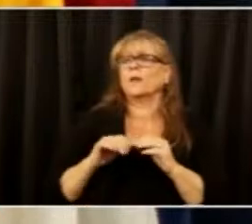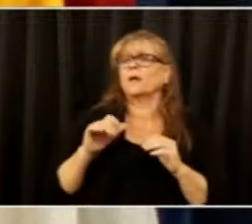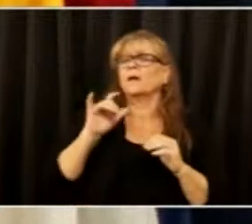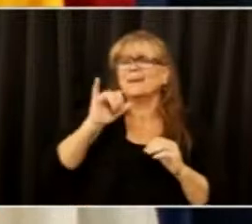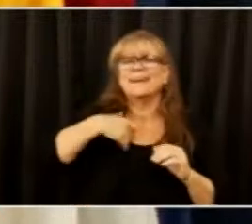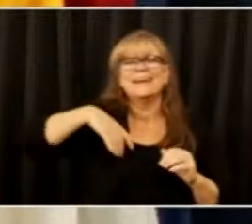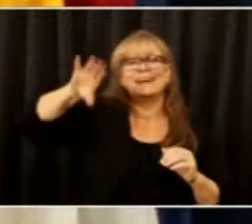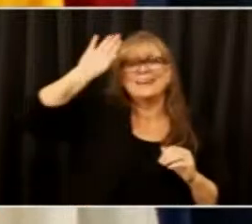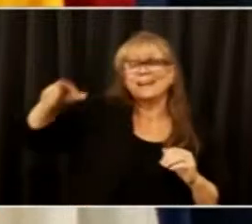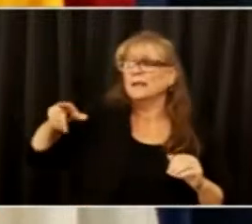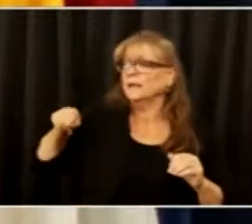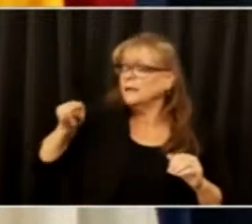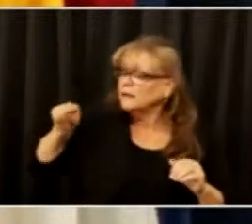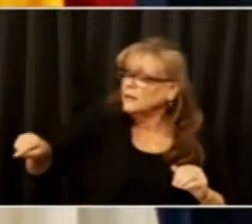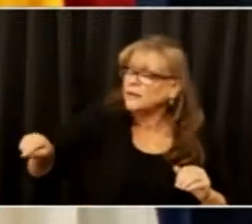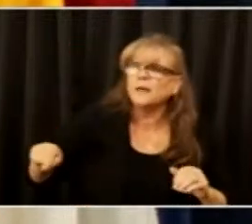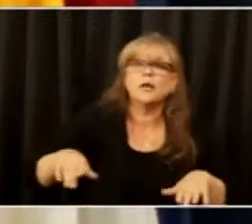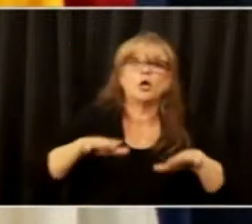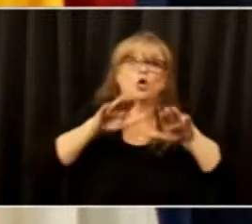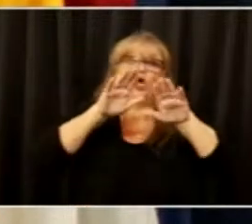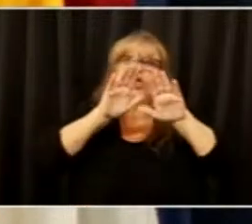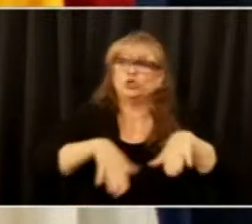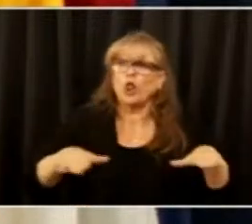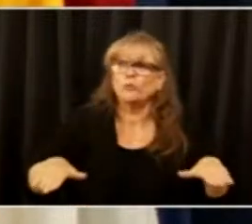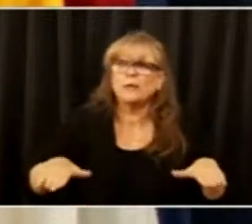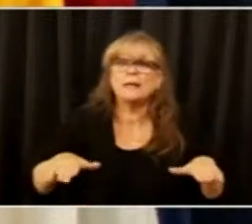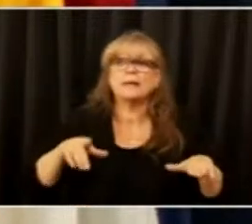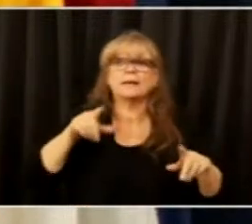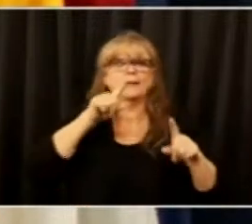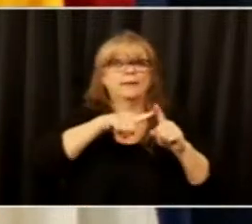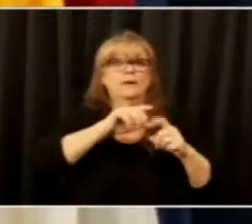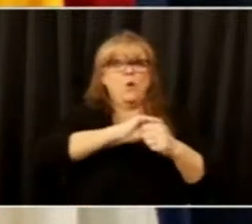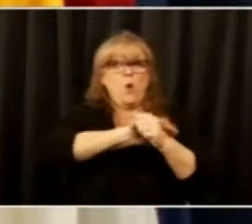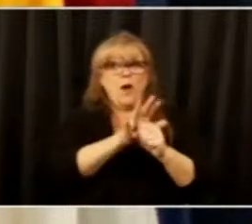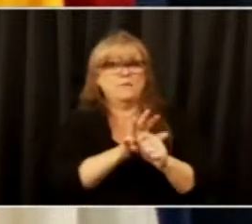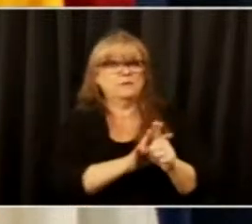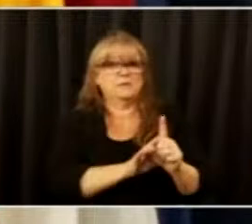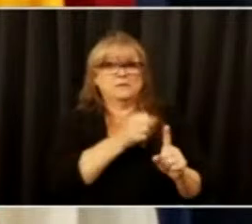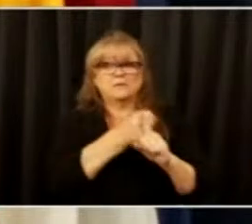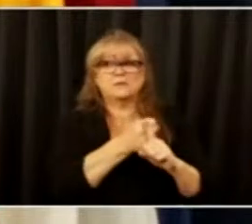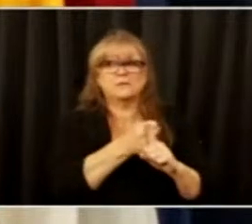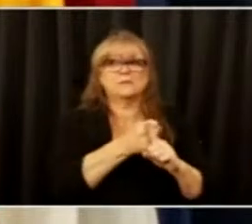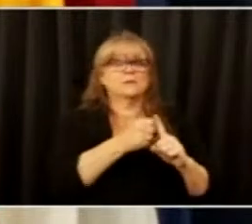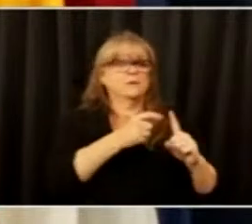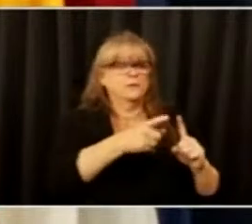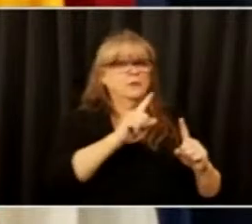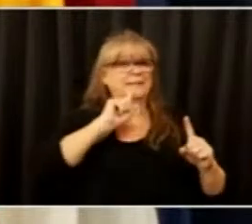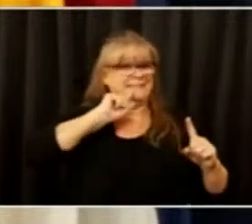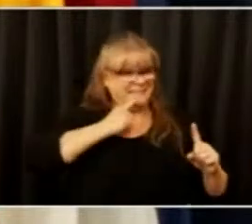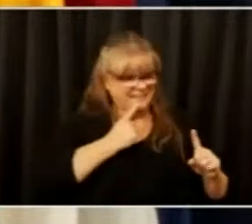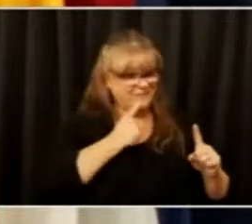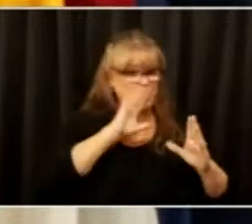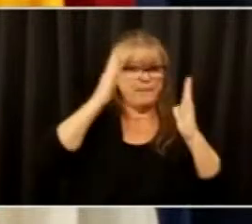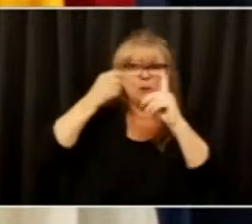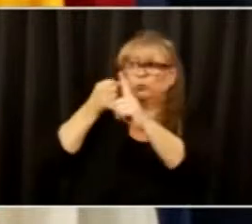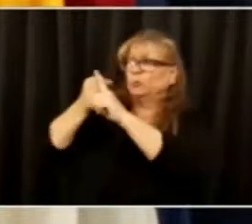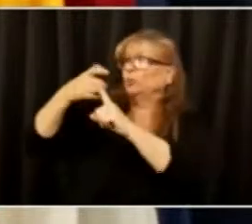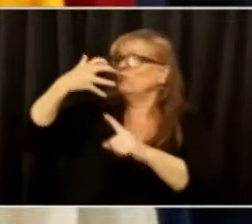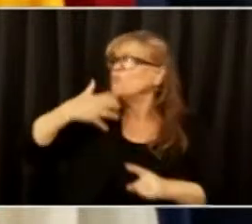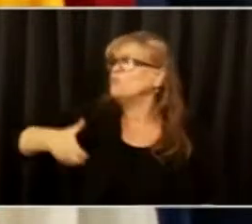same fatality rate as older folks, we have seen too many hospitalizations, and tragically, we have